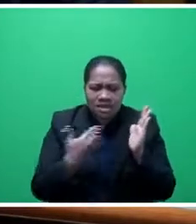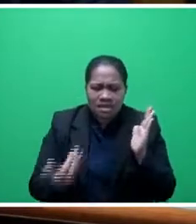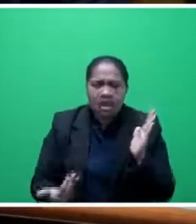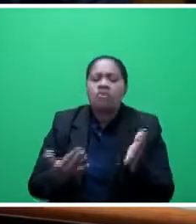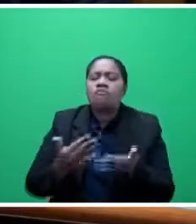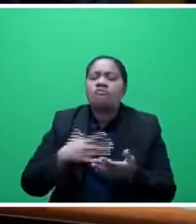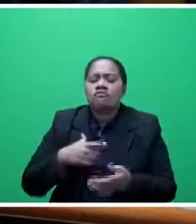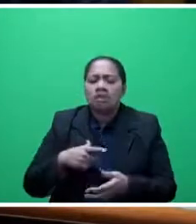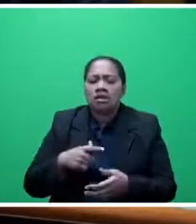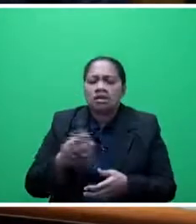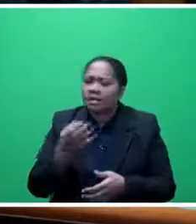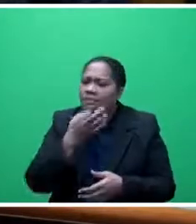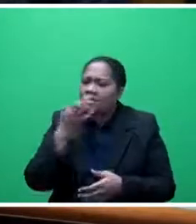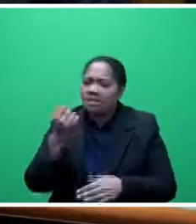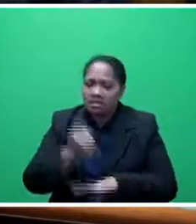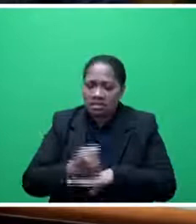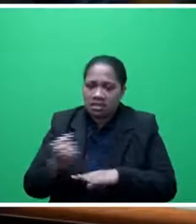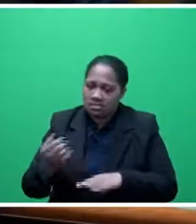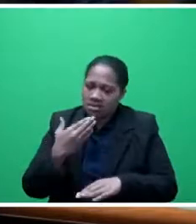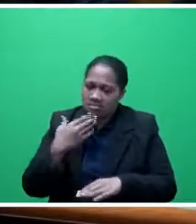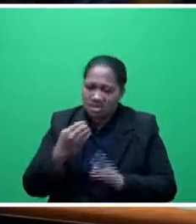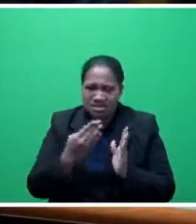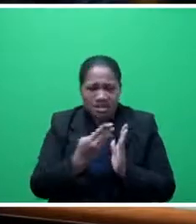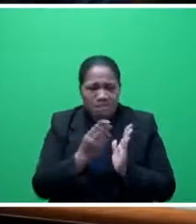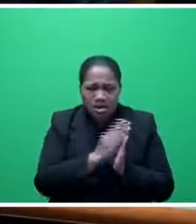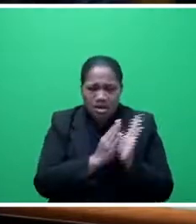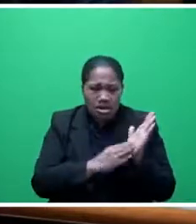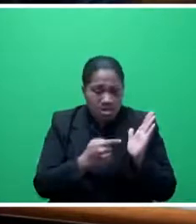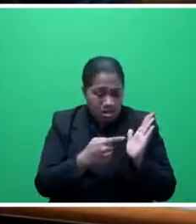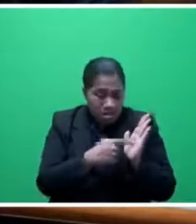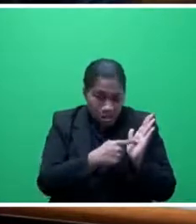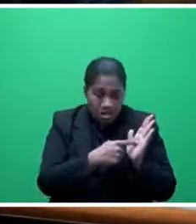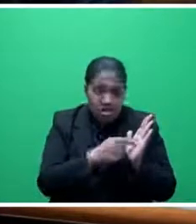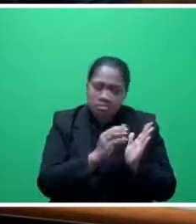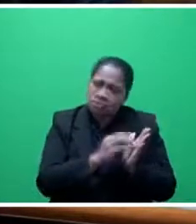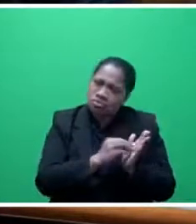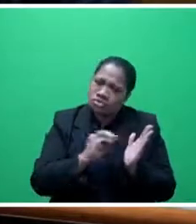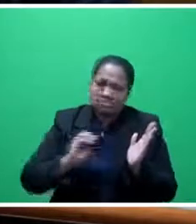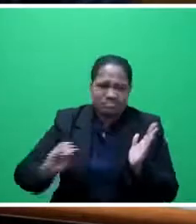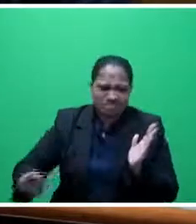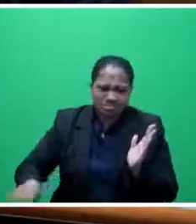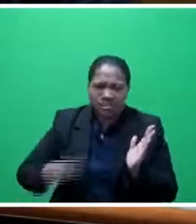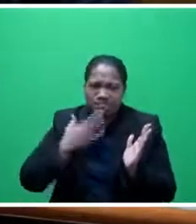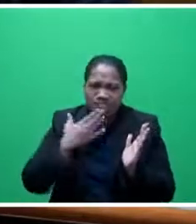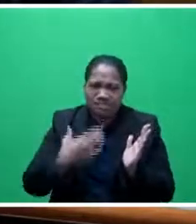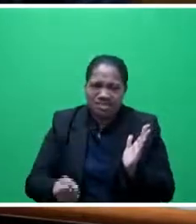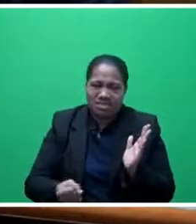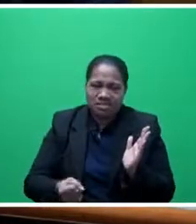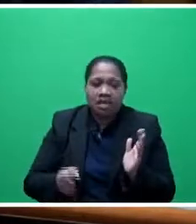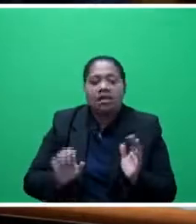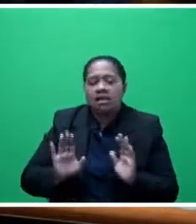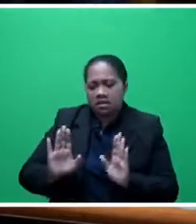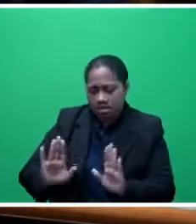government to withdraw this bill, Mr. Speaker. Let the workers